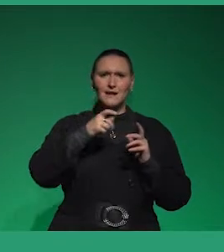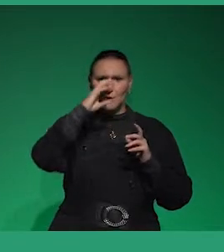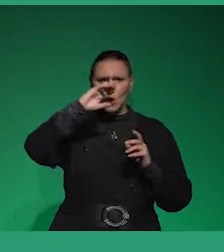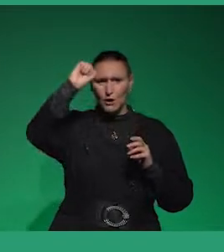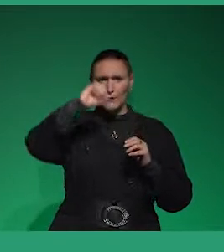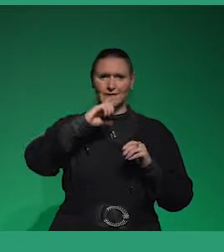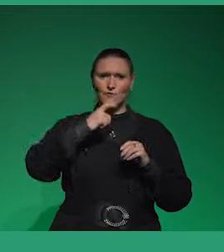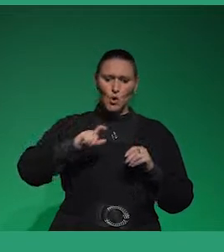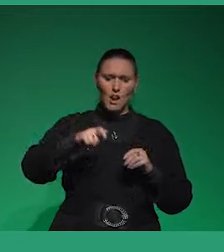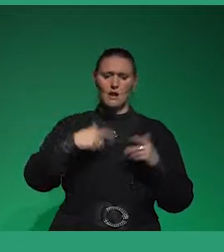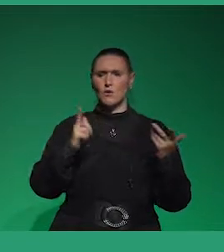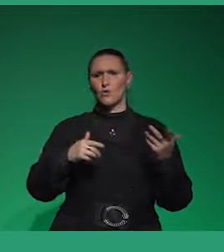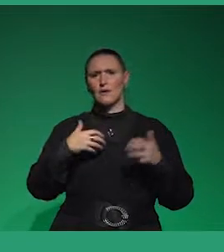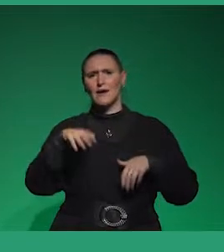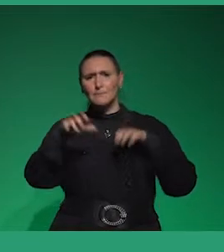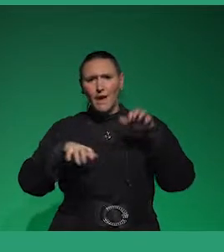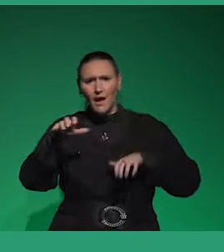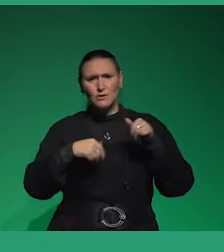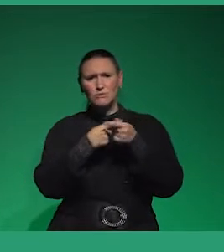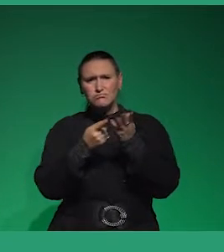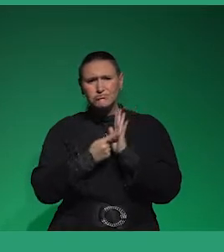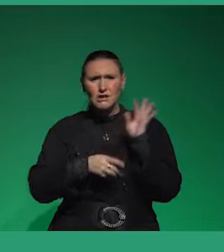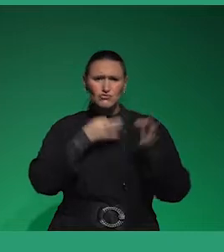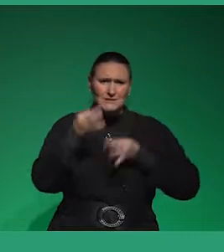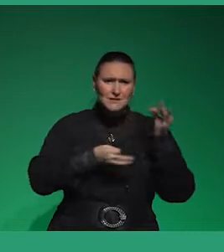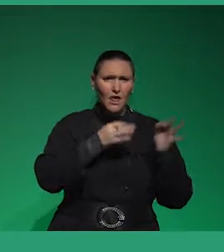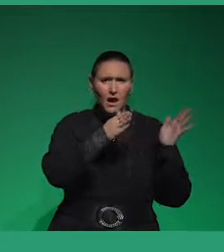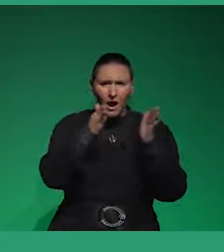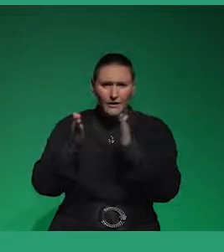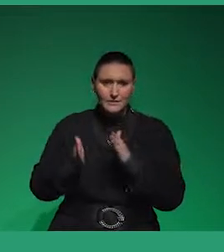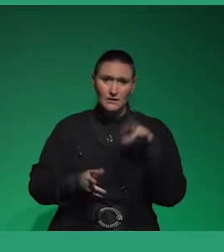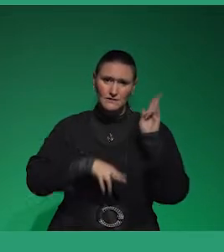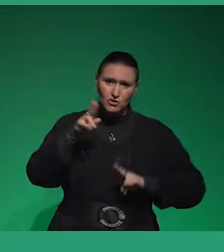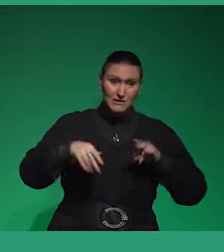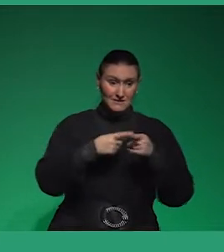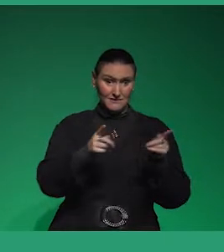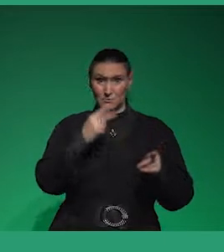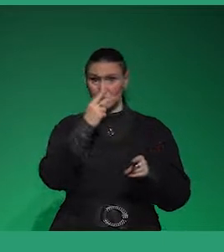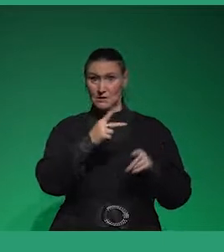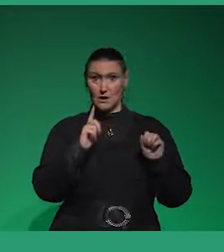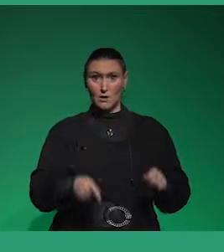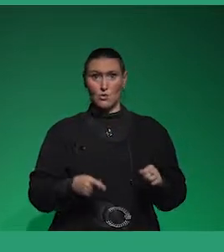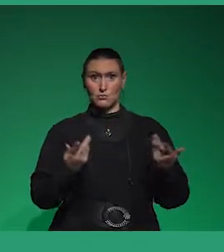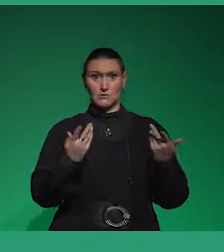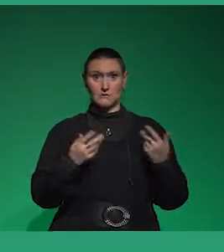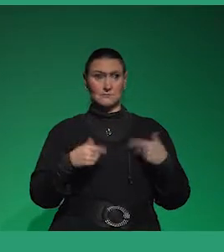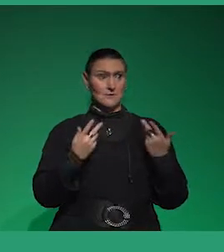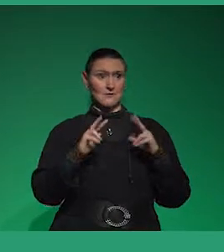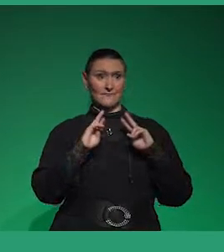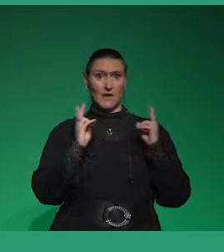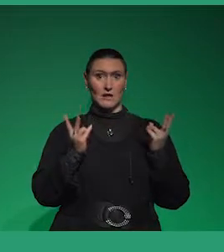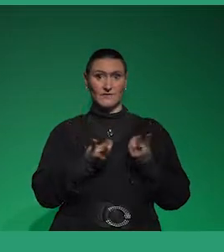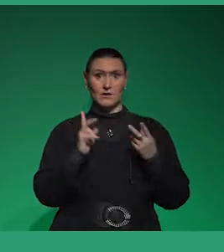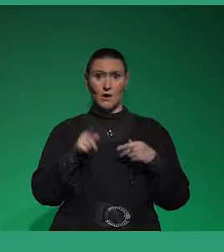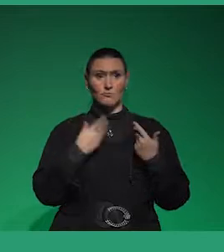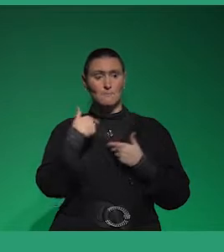the Sumatran tiger. And all of these species that you see here are globally threatened by